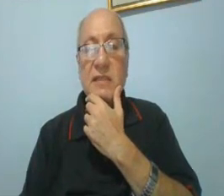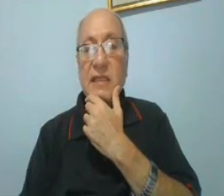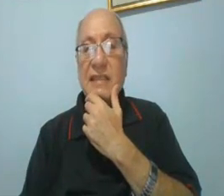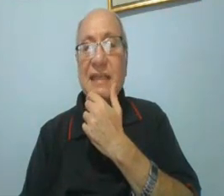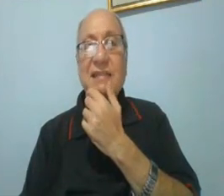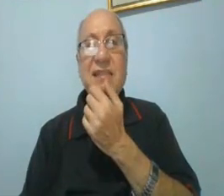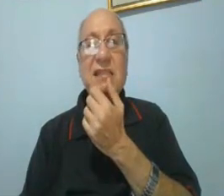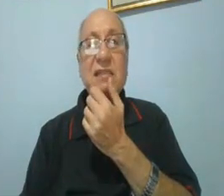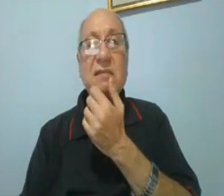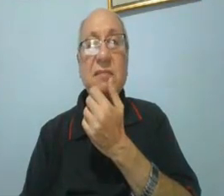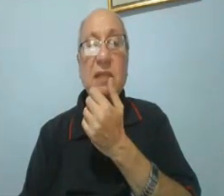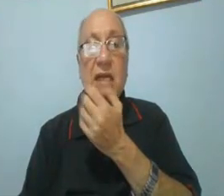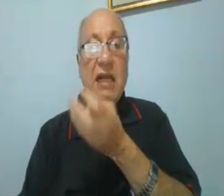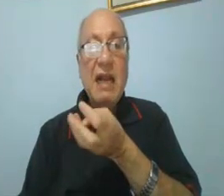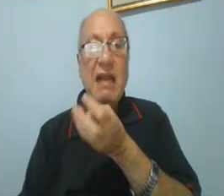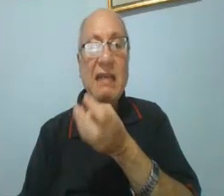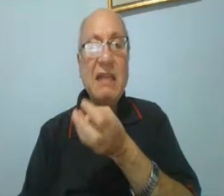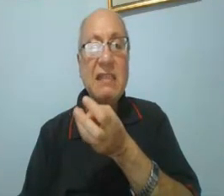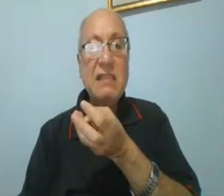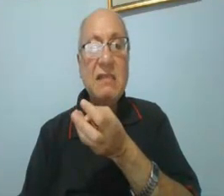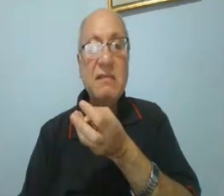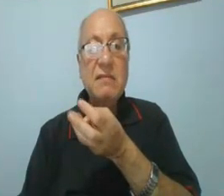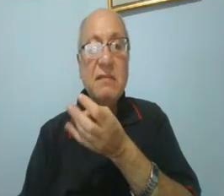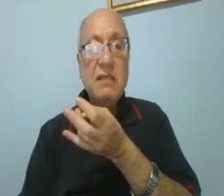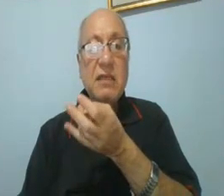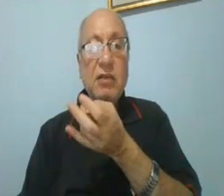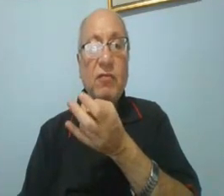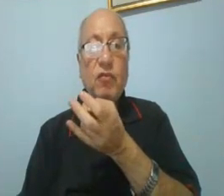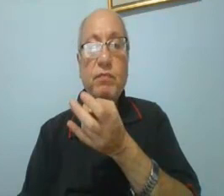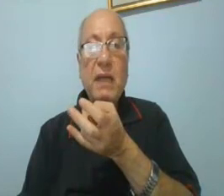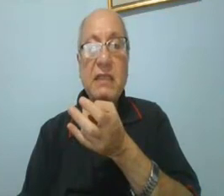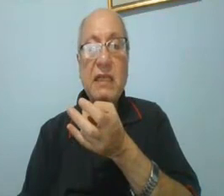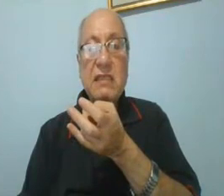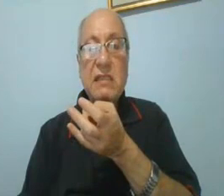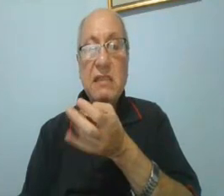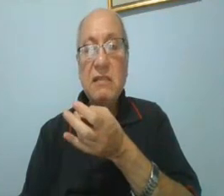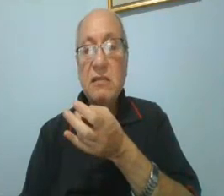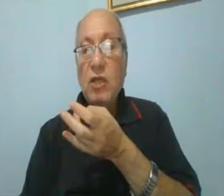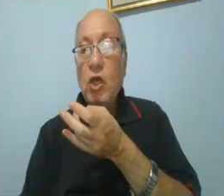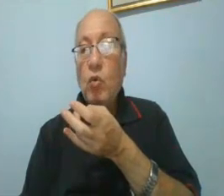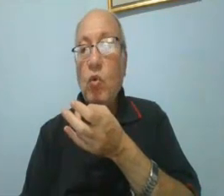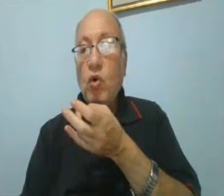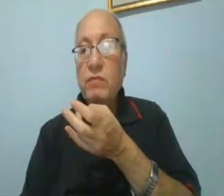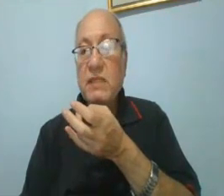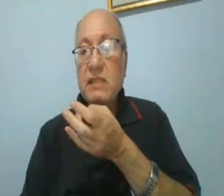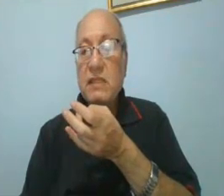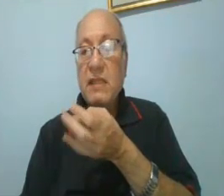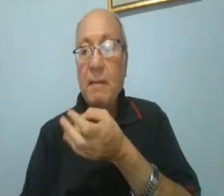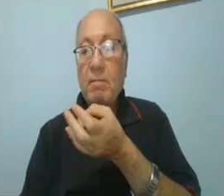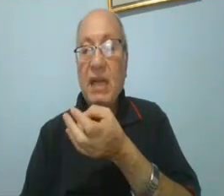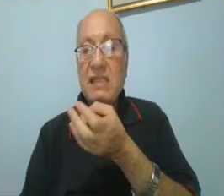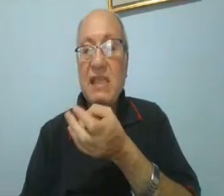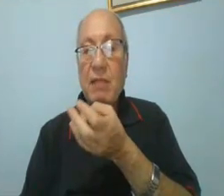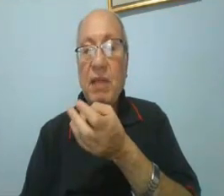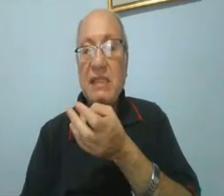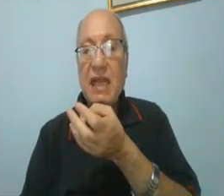gross dirts like dust, food particles,